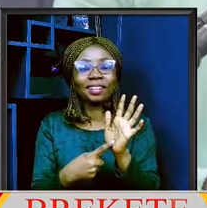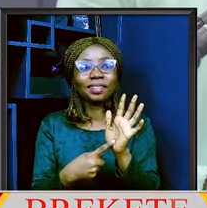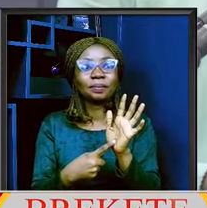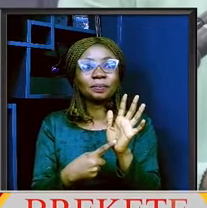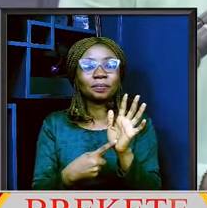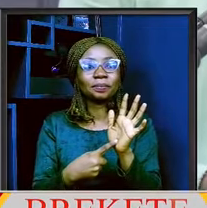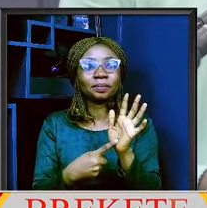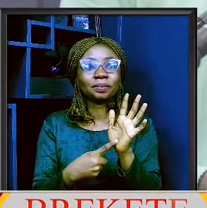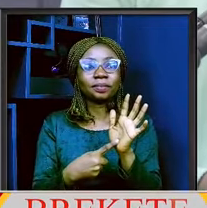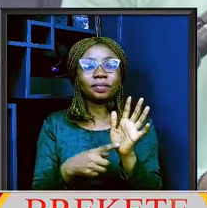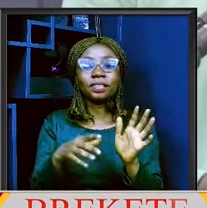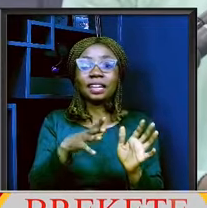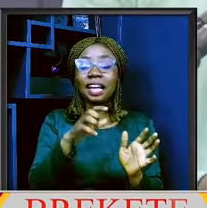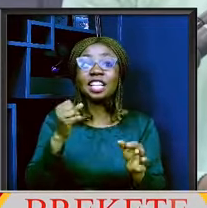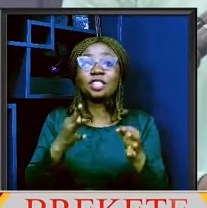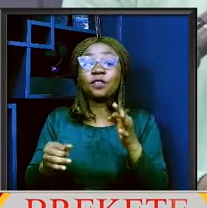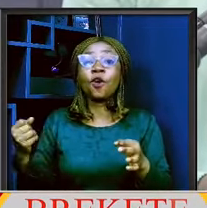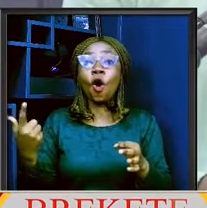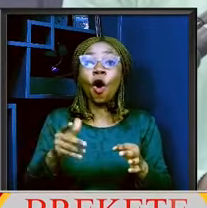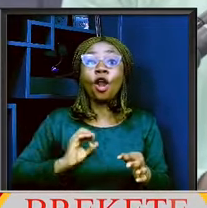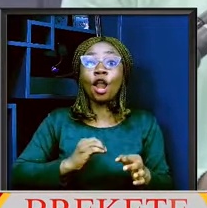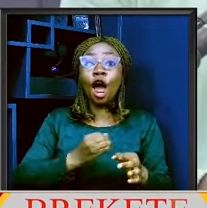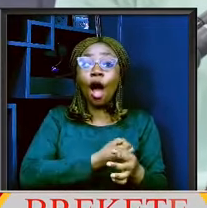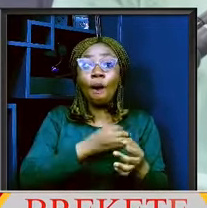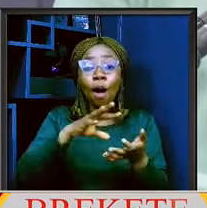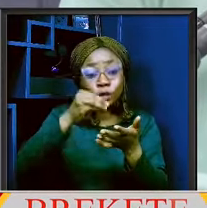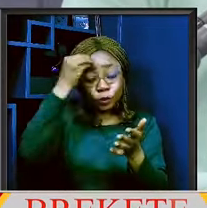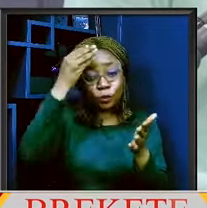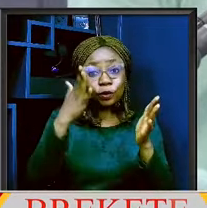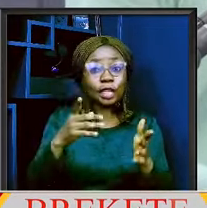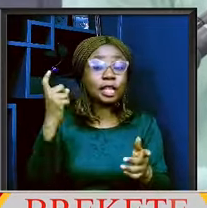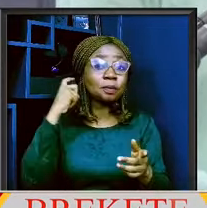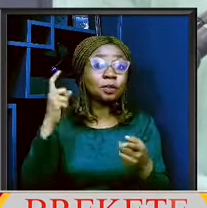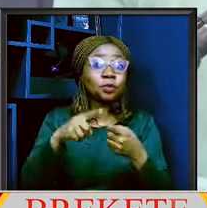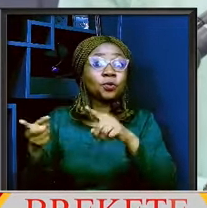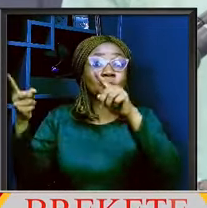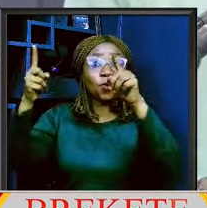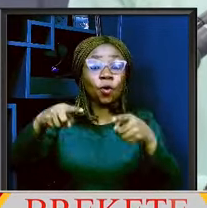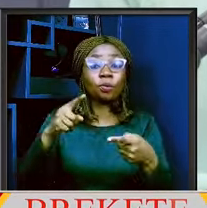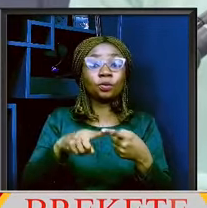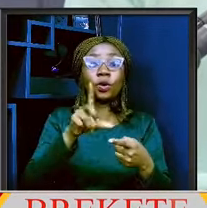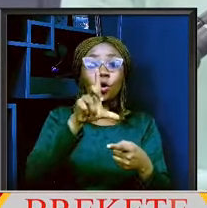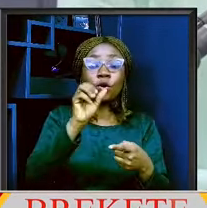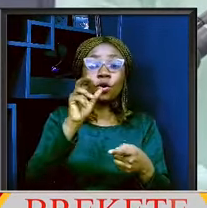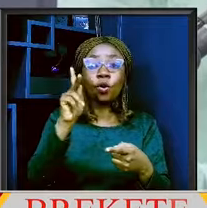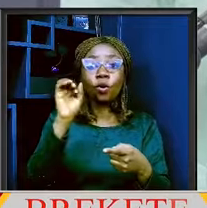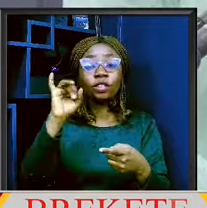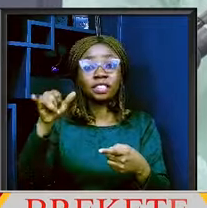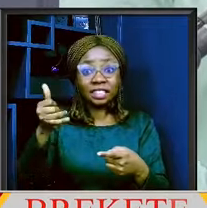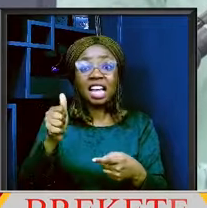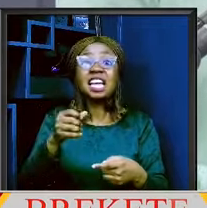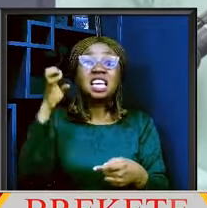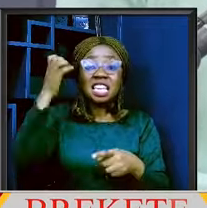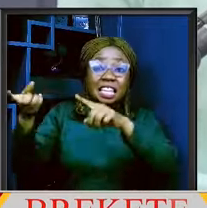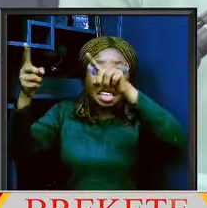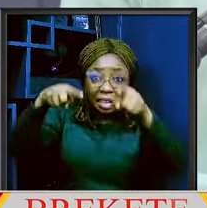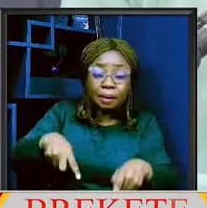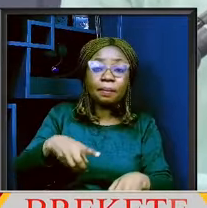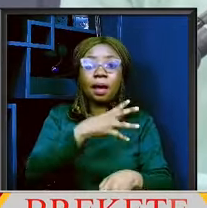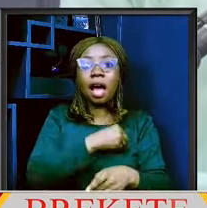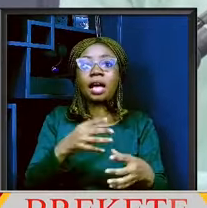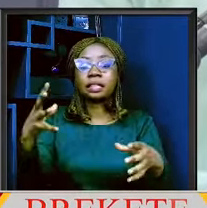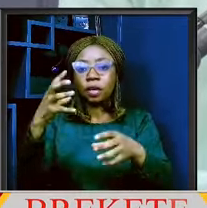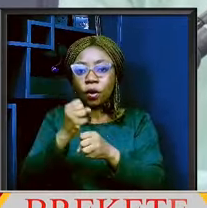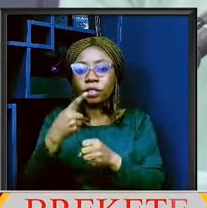Because as if all our students are expecting him to come to Lokoja, he came and got